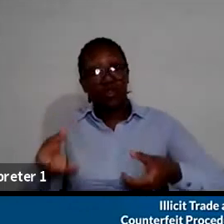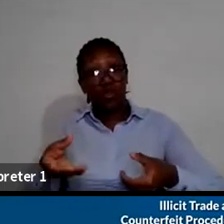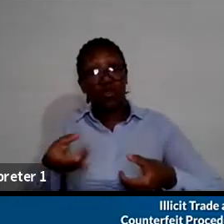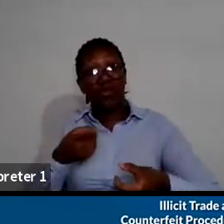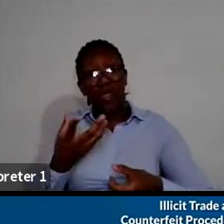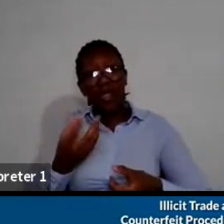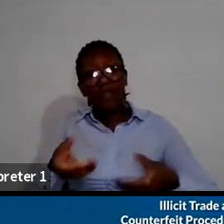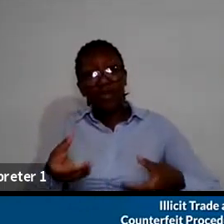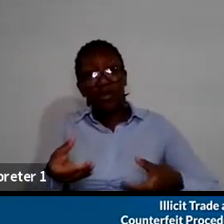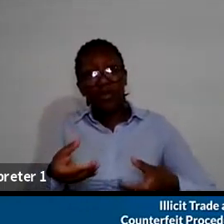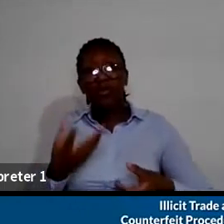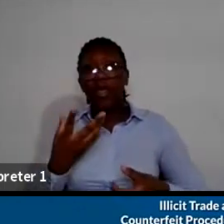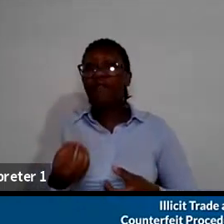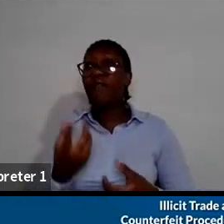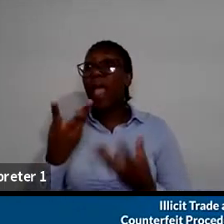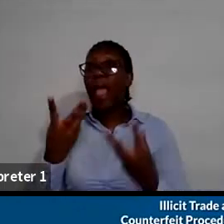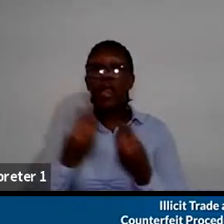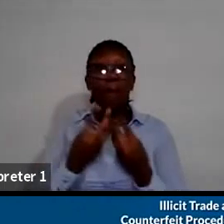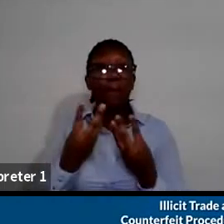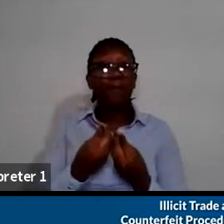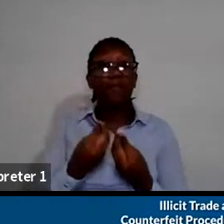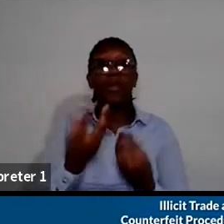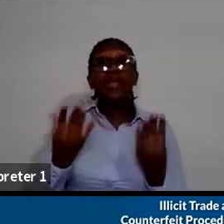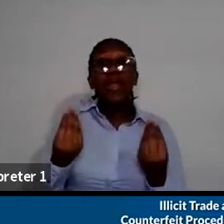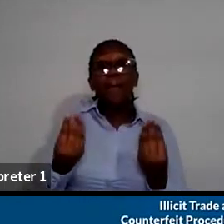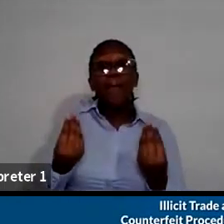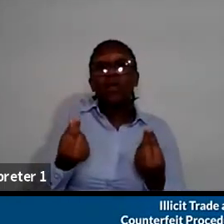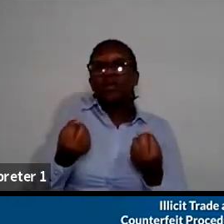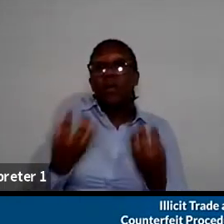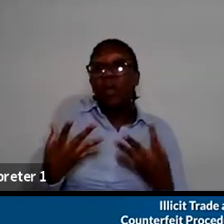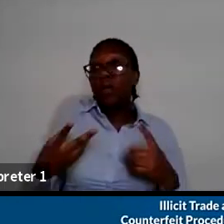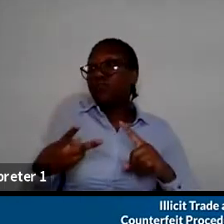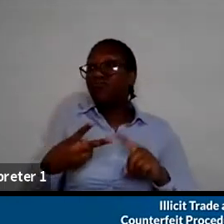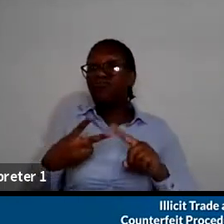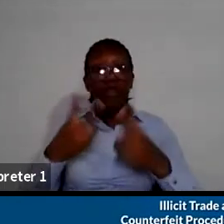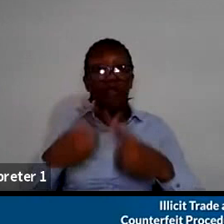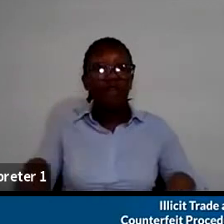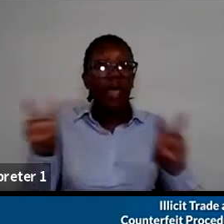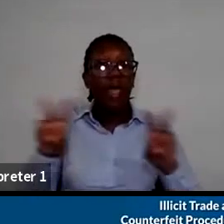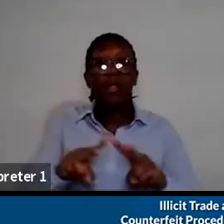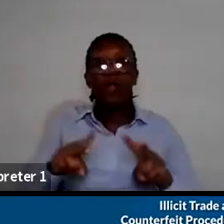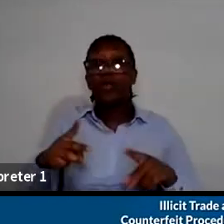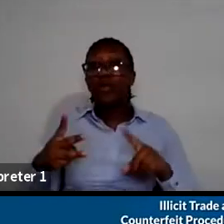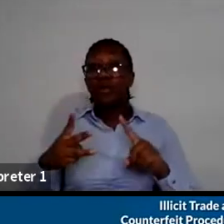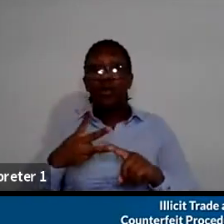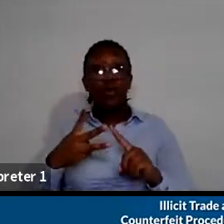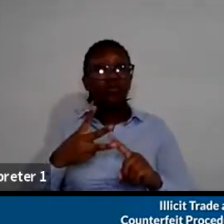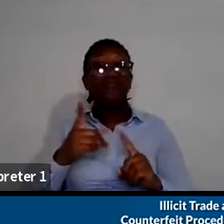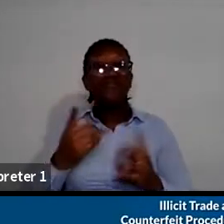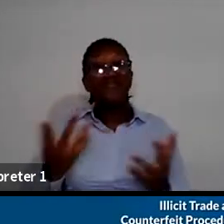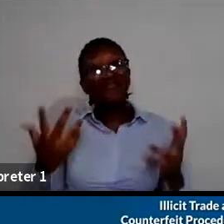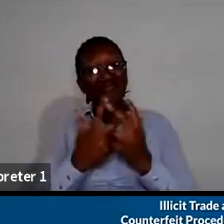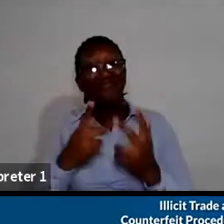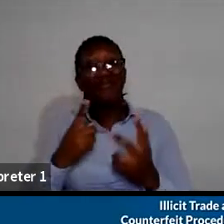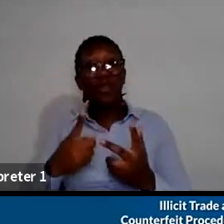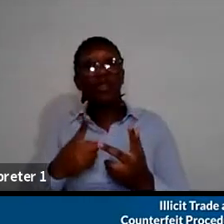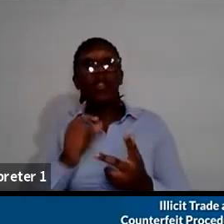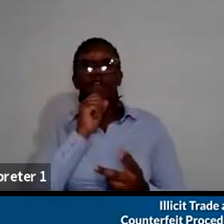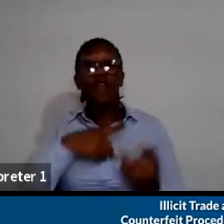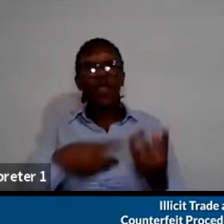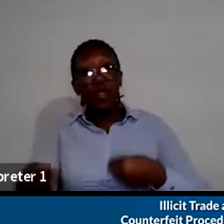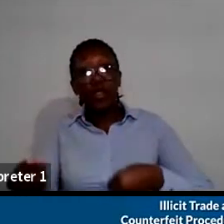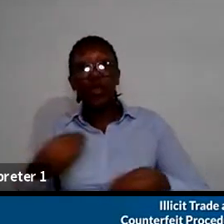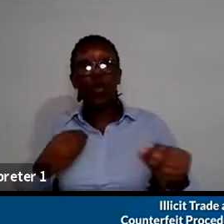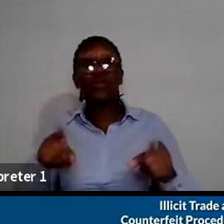there's also statistics and values related to illicit goods and counterfeit goods and our